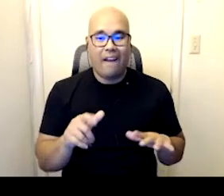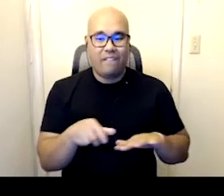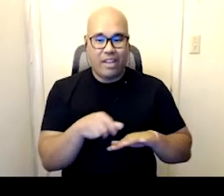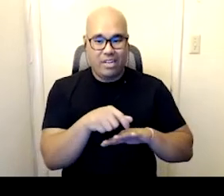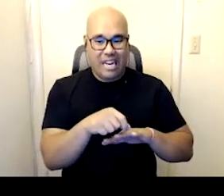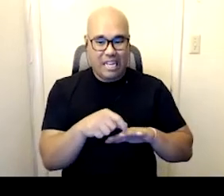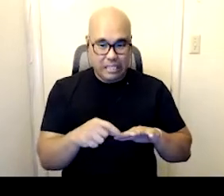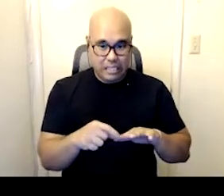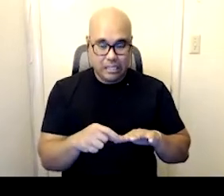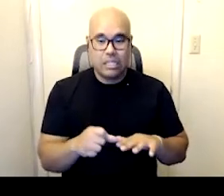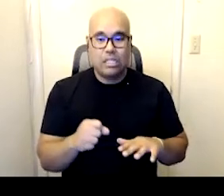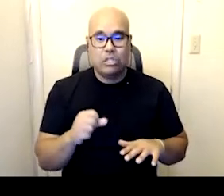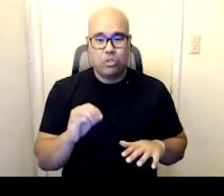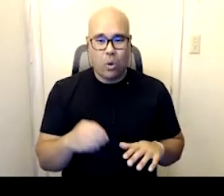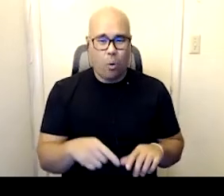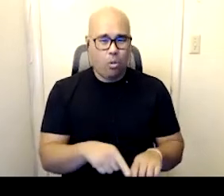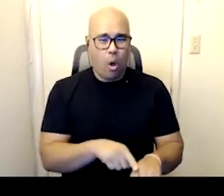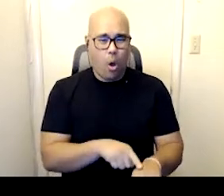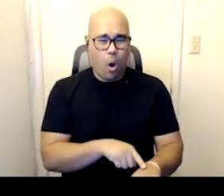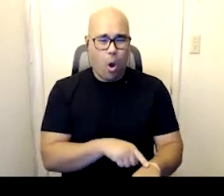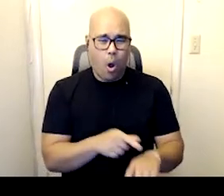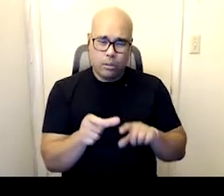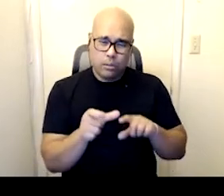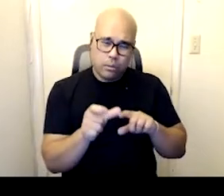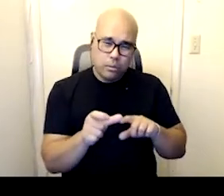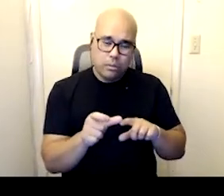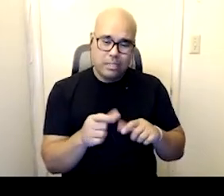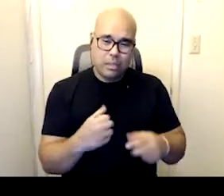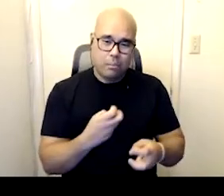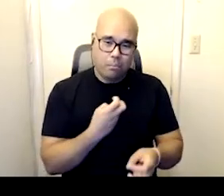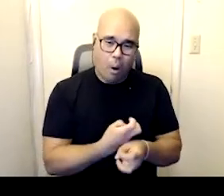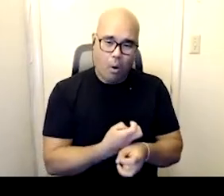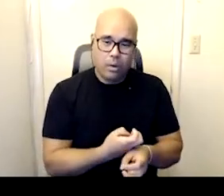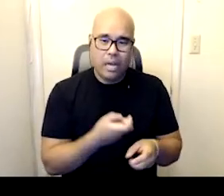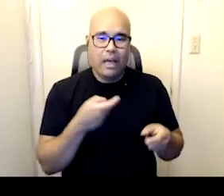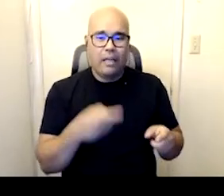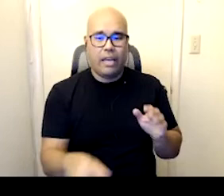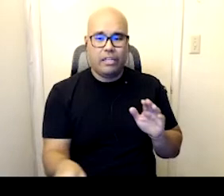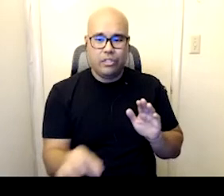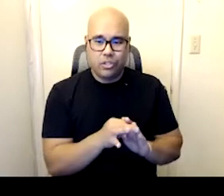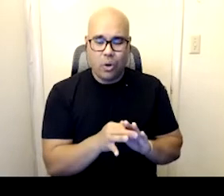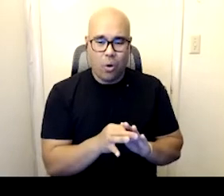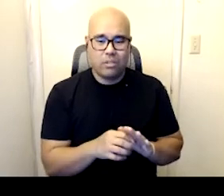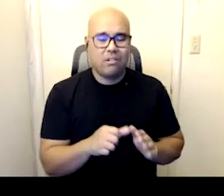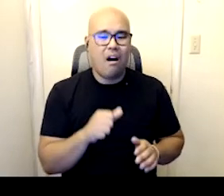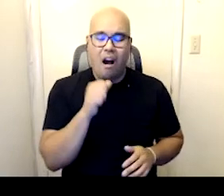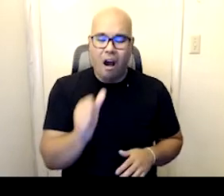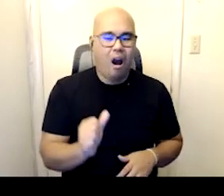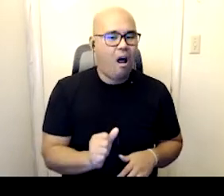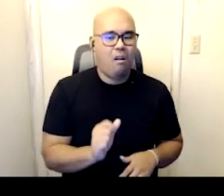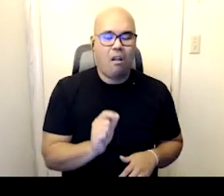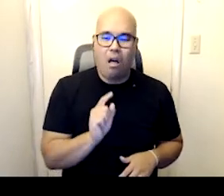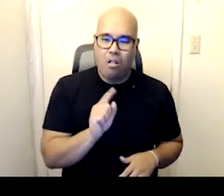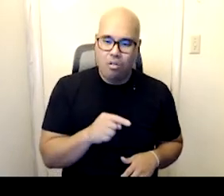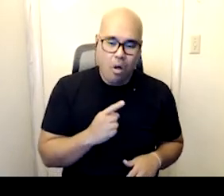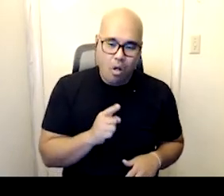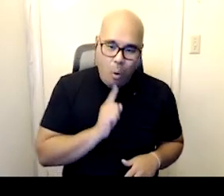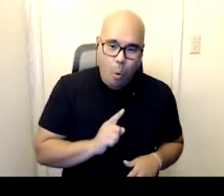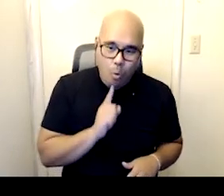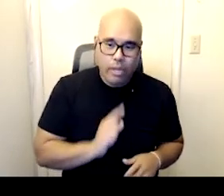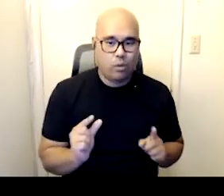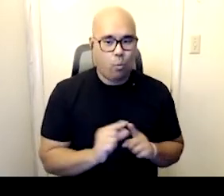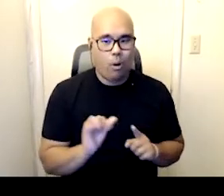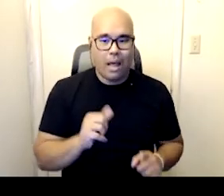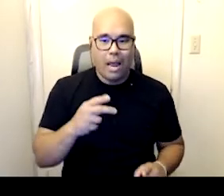Fingernails so long, still bone. They chose the unloneliest words like